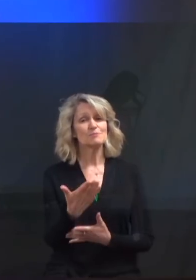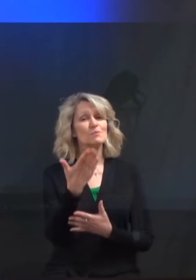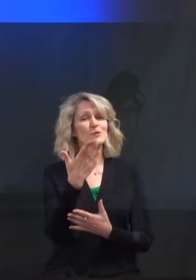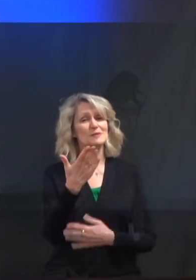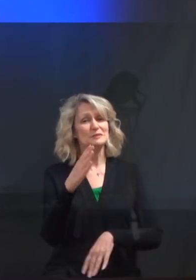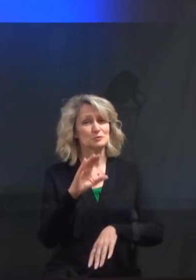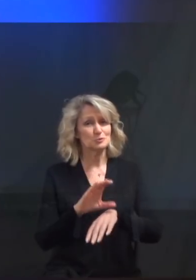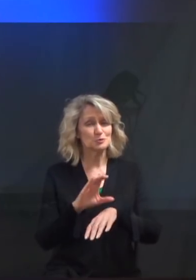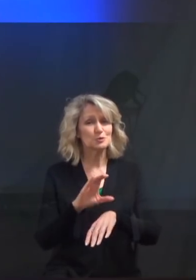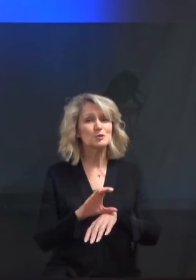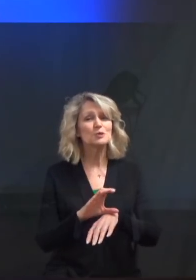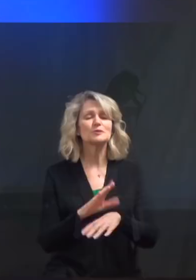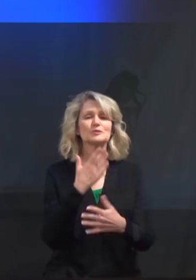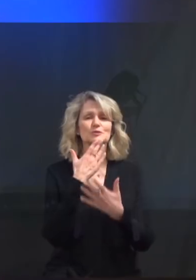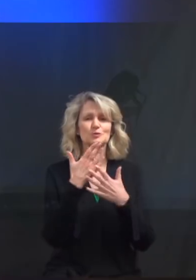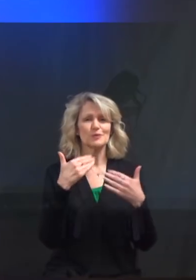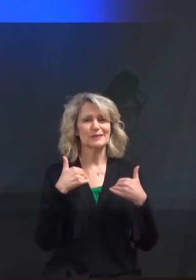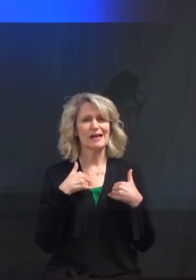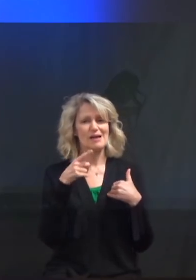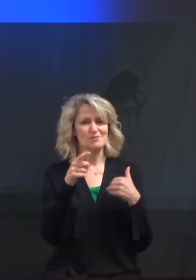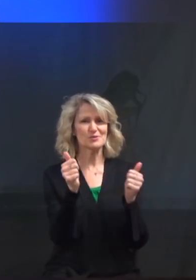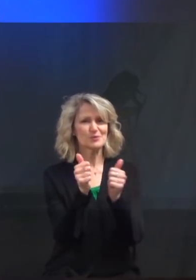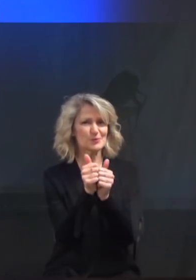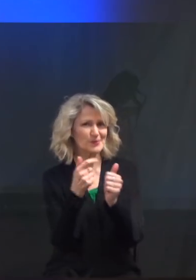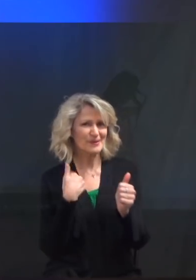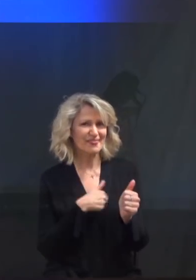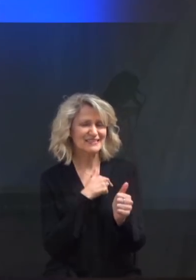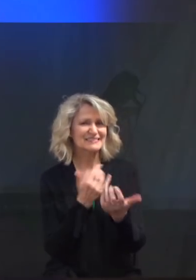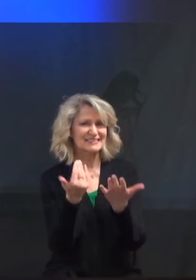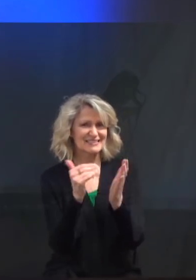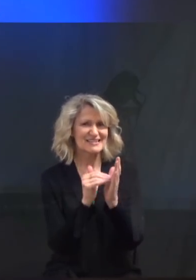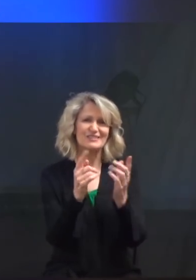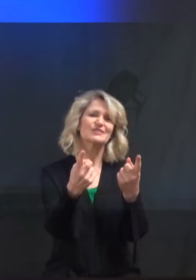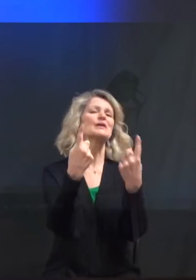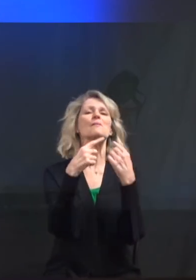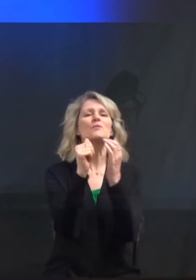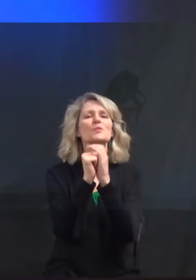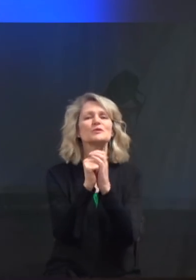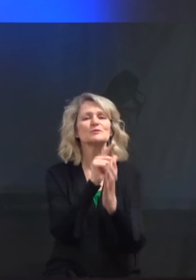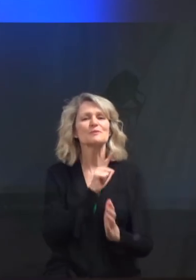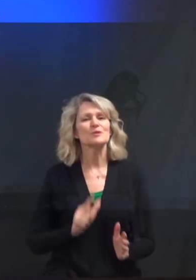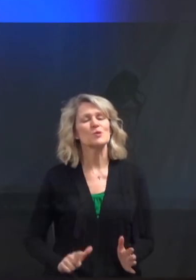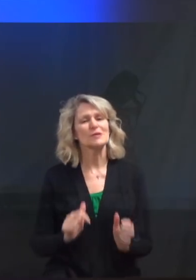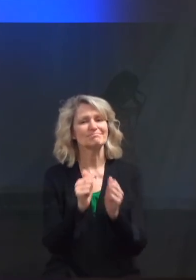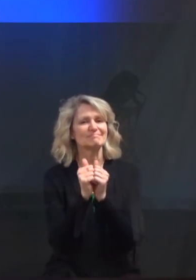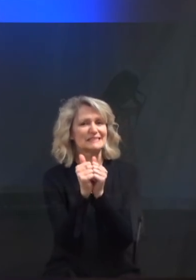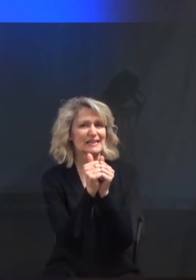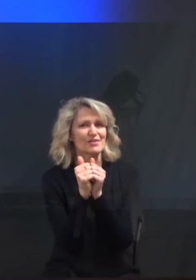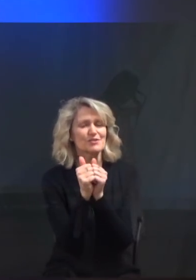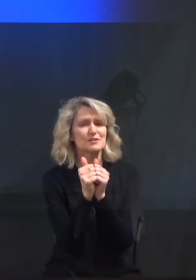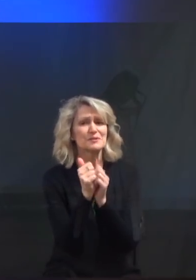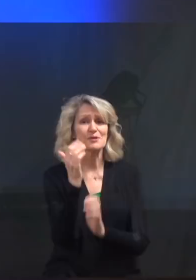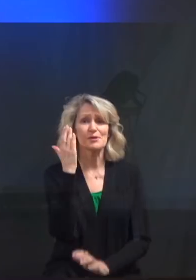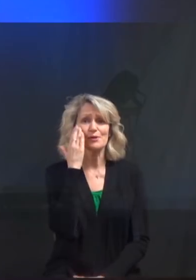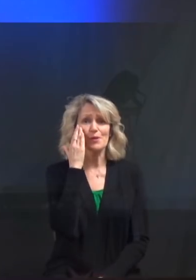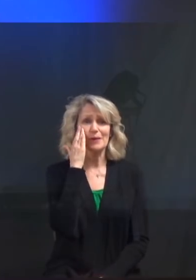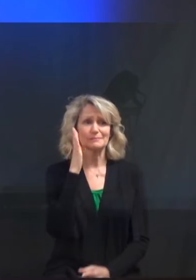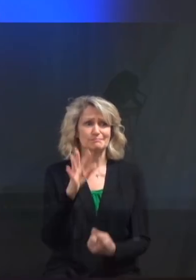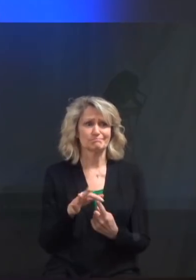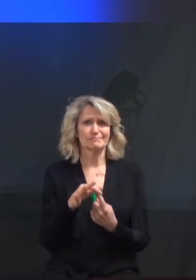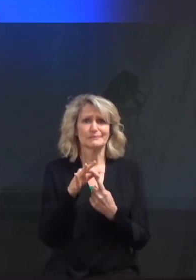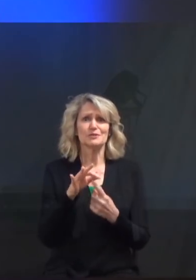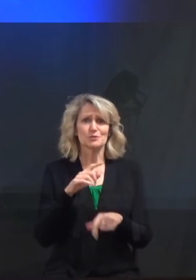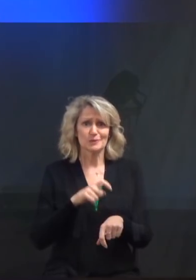morning, Calvary. Good to have you with us again. Come and worship the Lord together. Know that this has been a unique time,